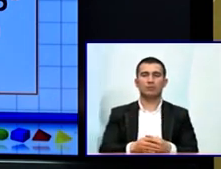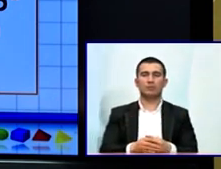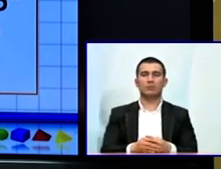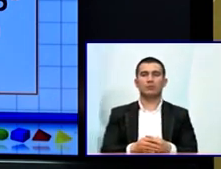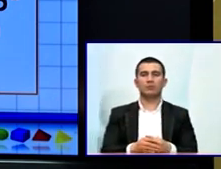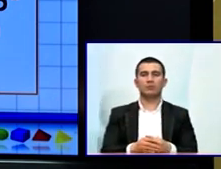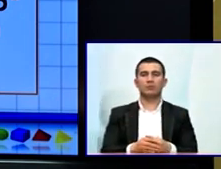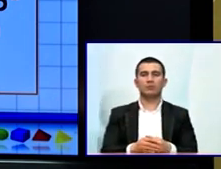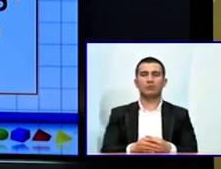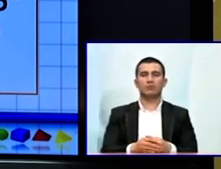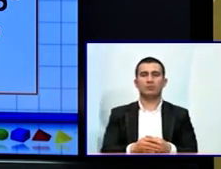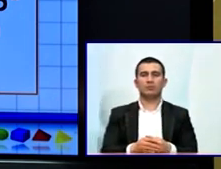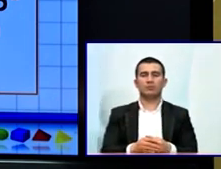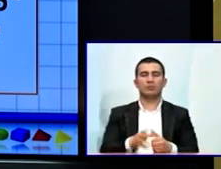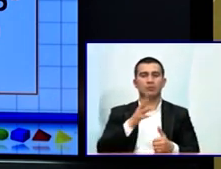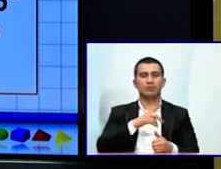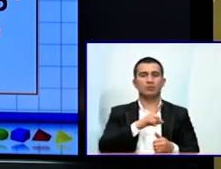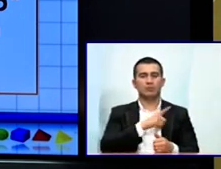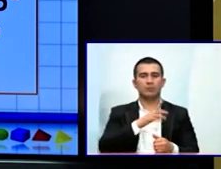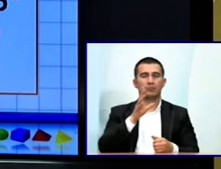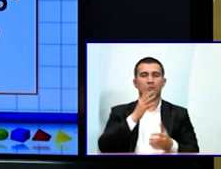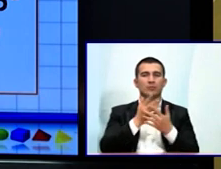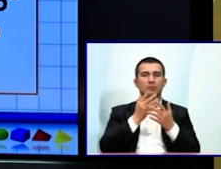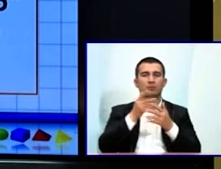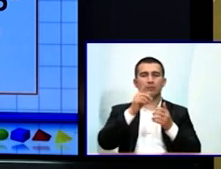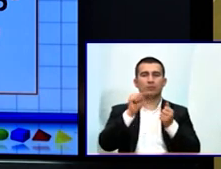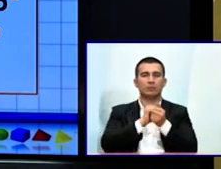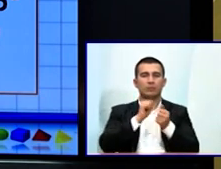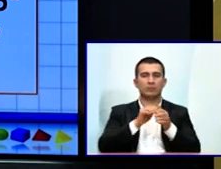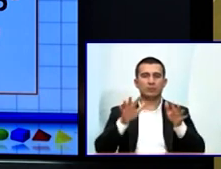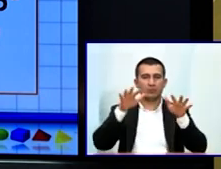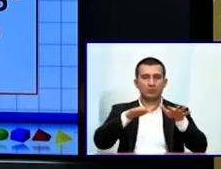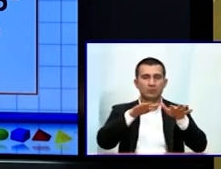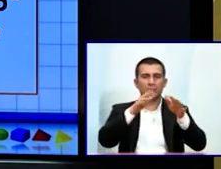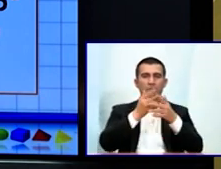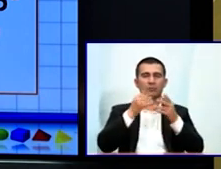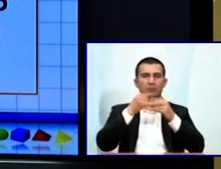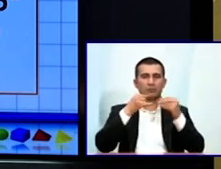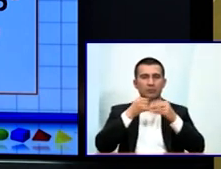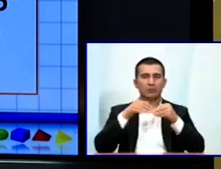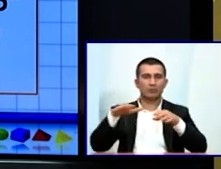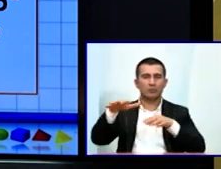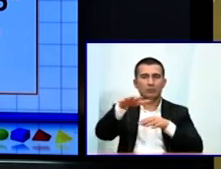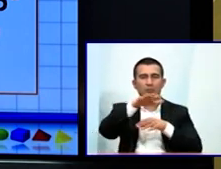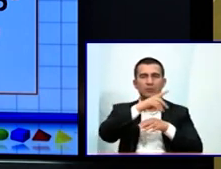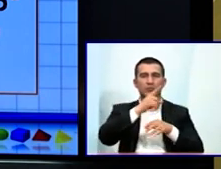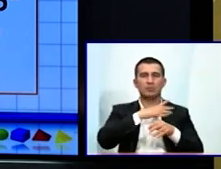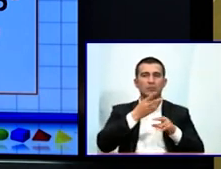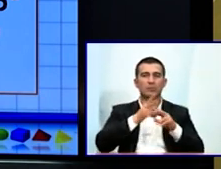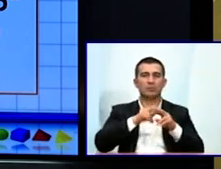qiladi. Cho'llar 24 ni ko'paytiramiz 2.4 gradusga. Bu